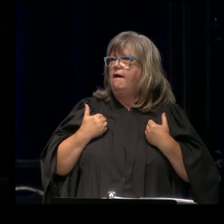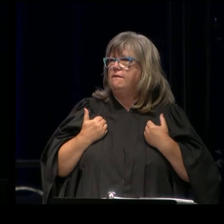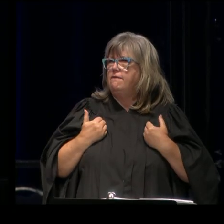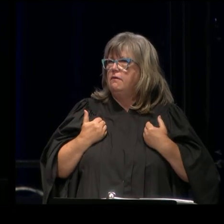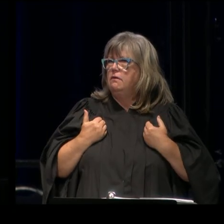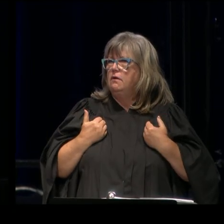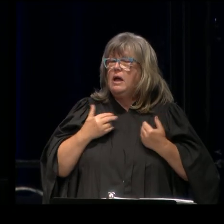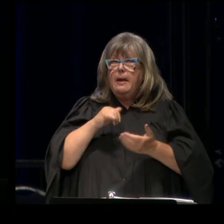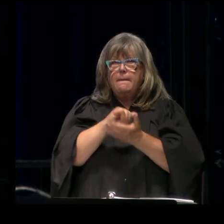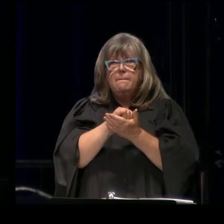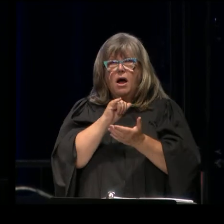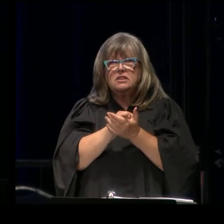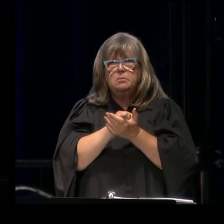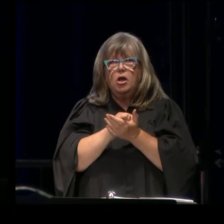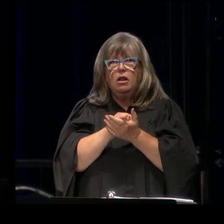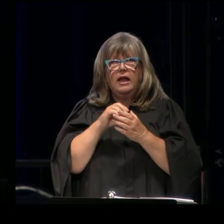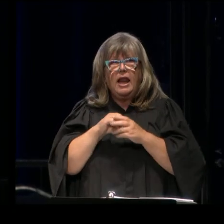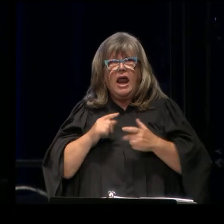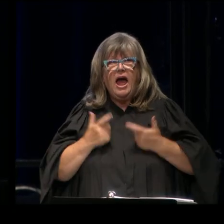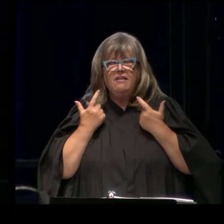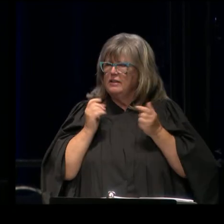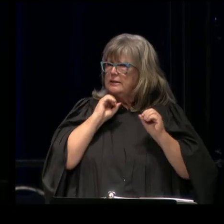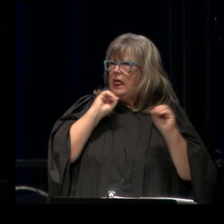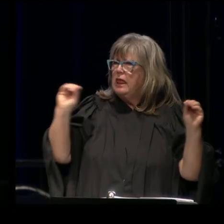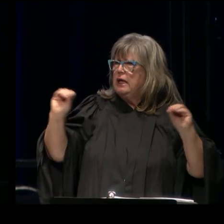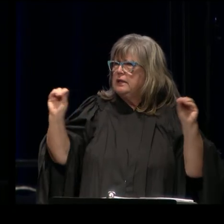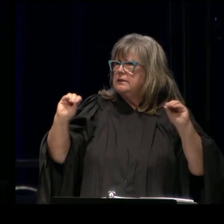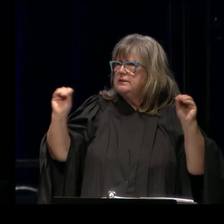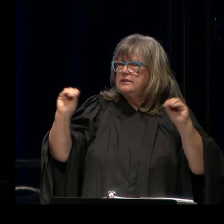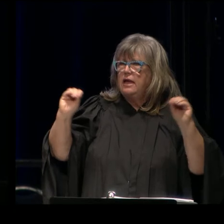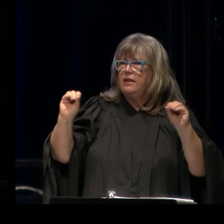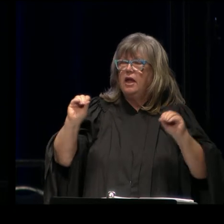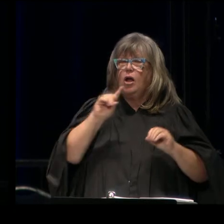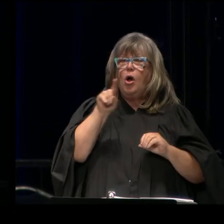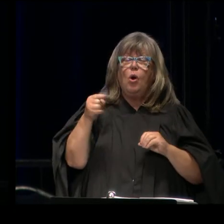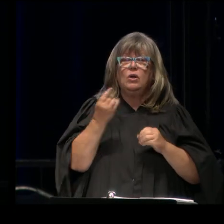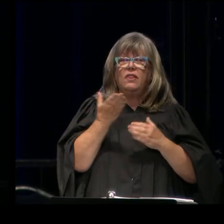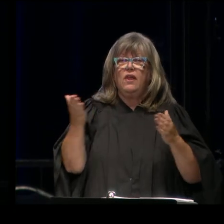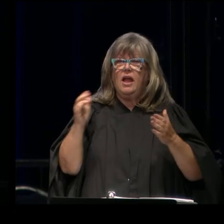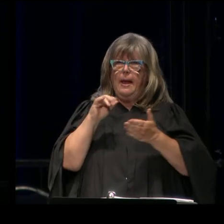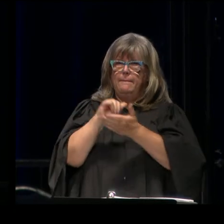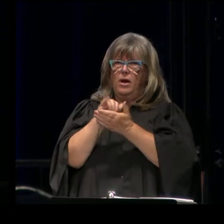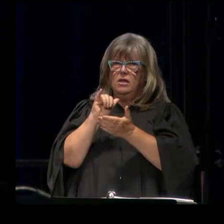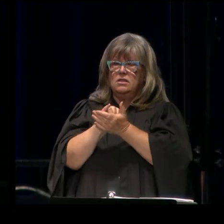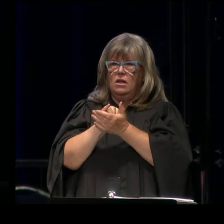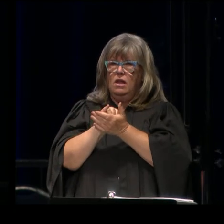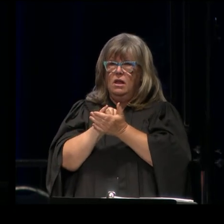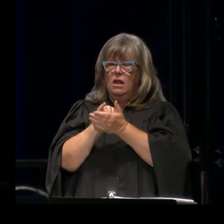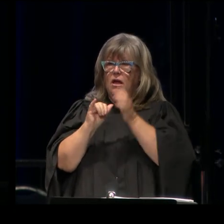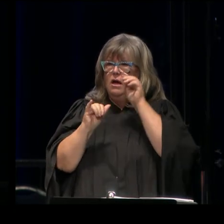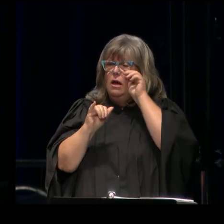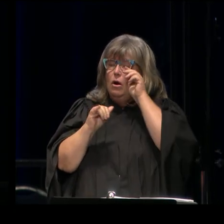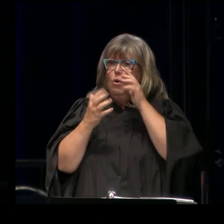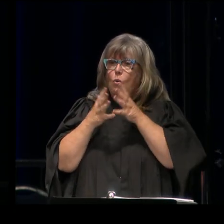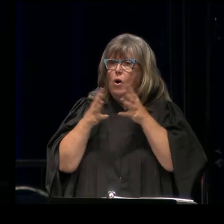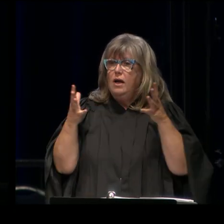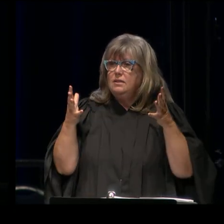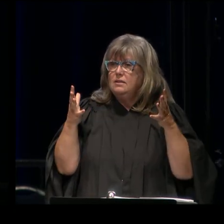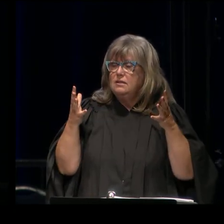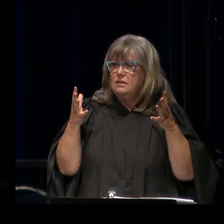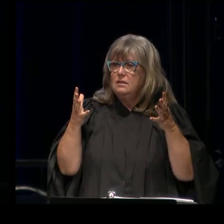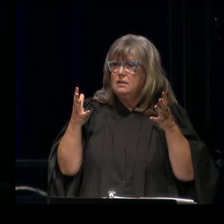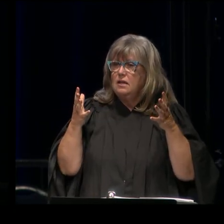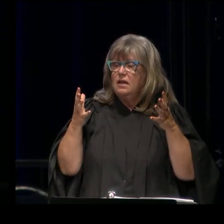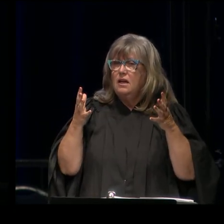life. Nothing is impossible in life. The only impossible thing in life I believe in is to return